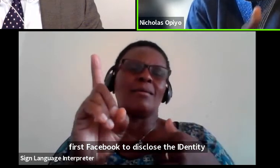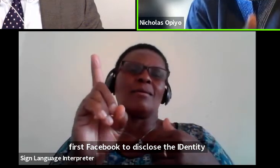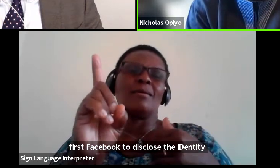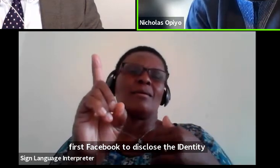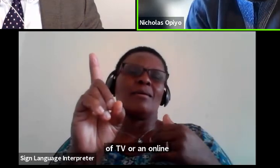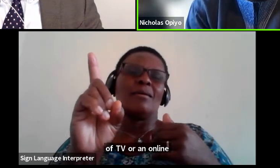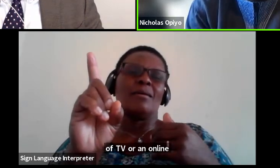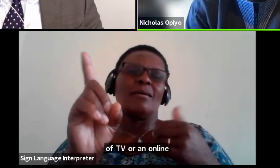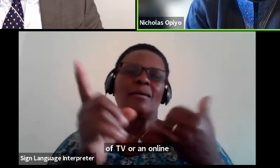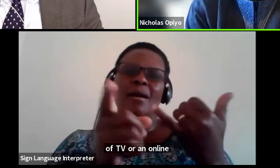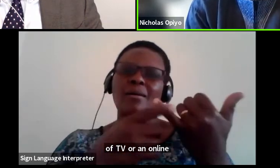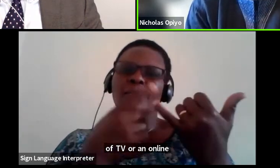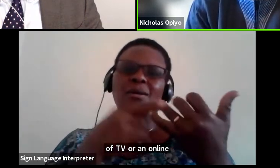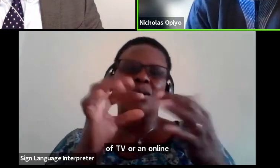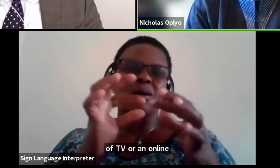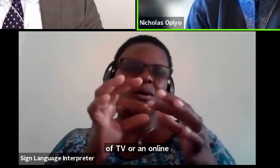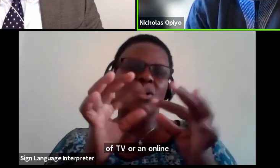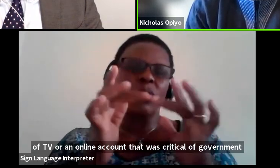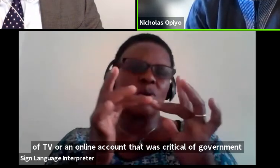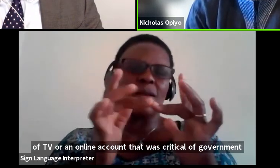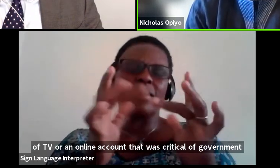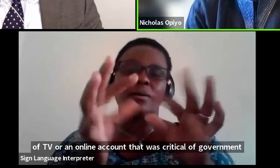was critical of government,